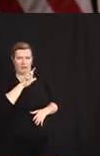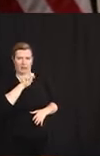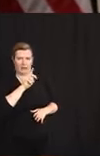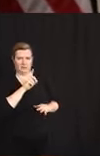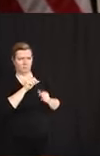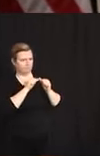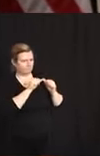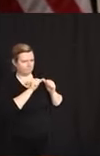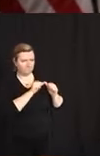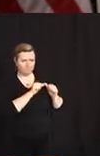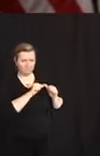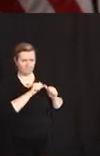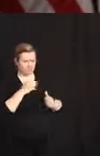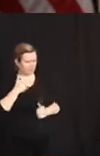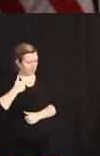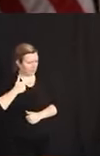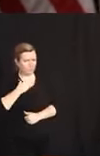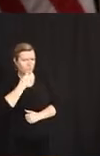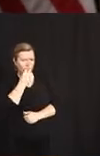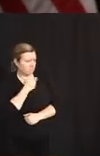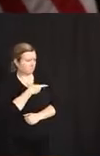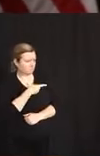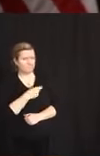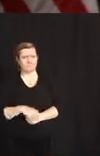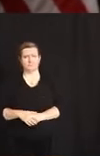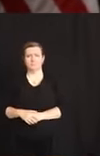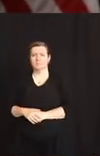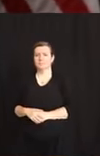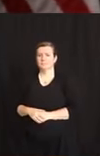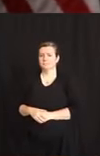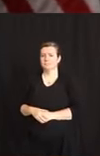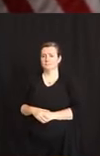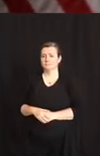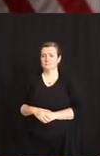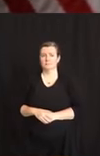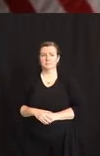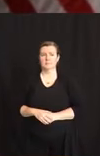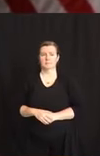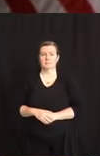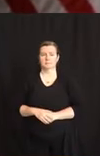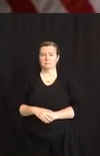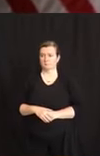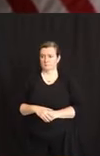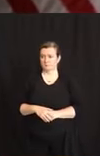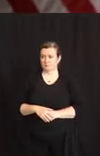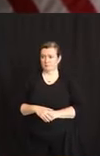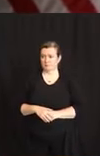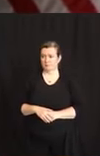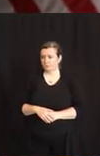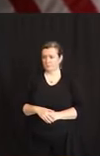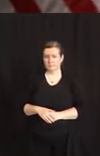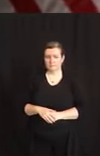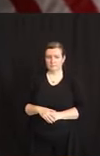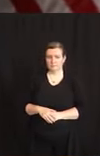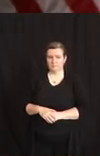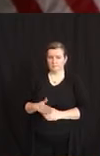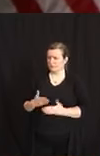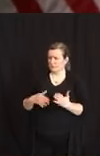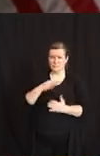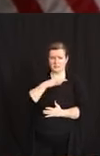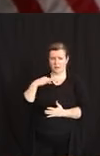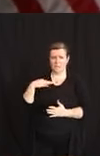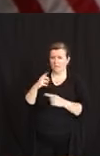veterans who we've lost. And it's also, they've got some staff positives, but thank God no fatalities